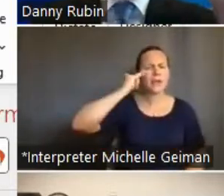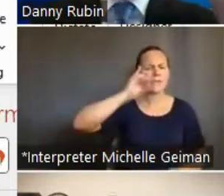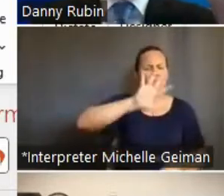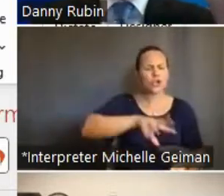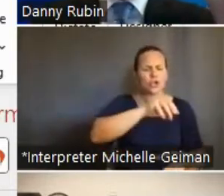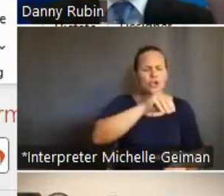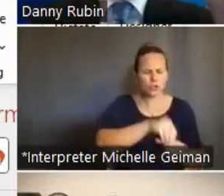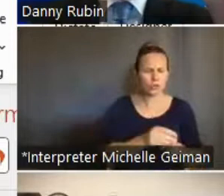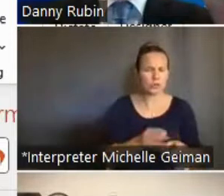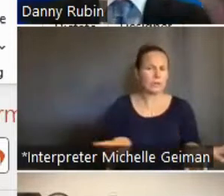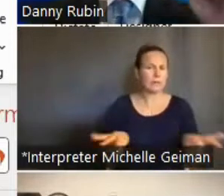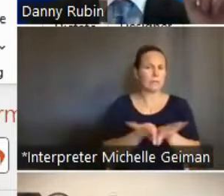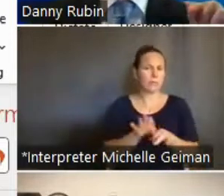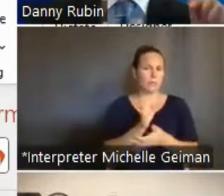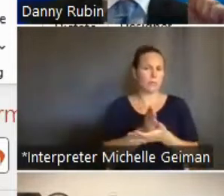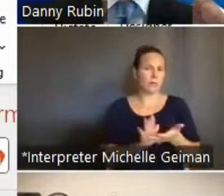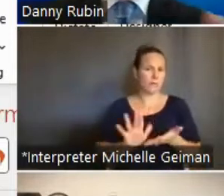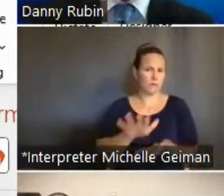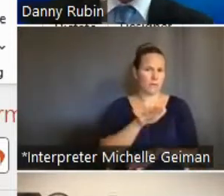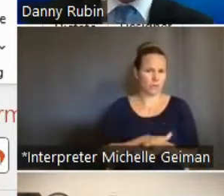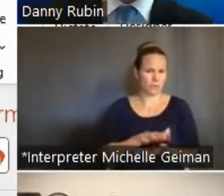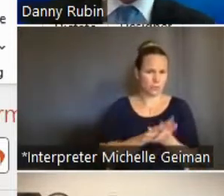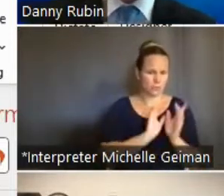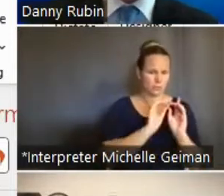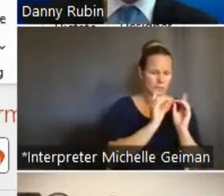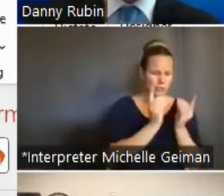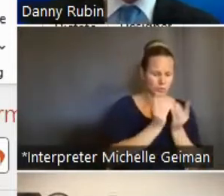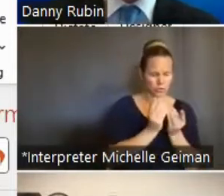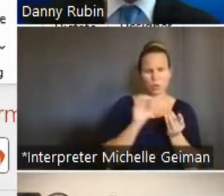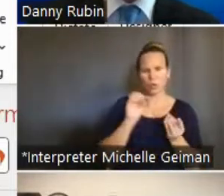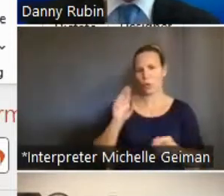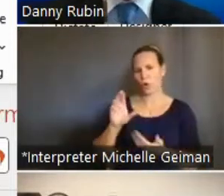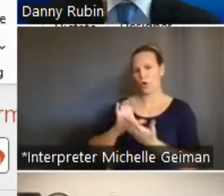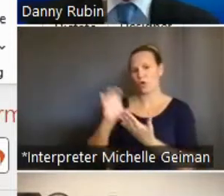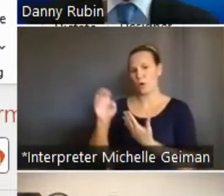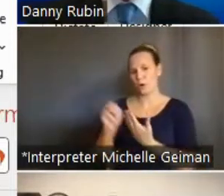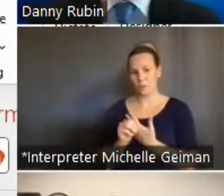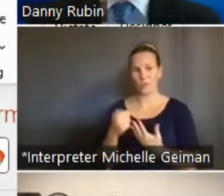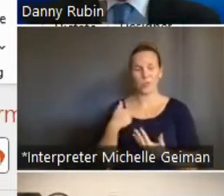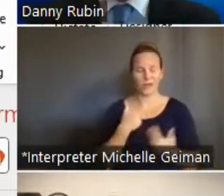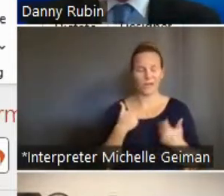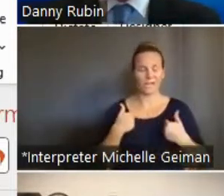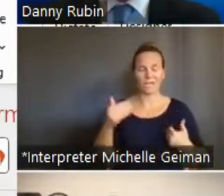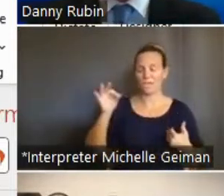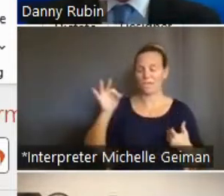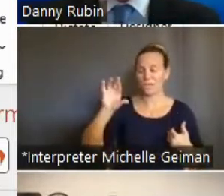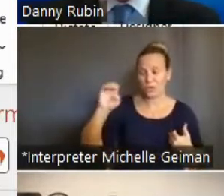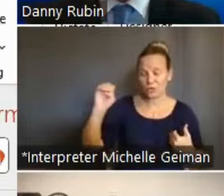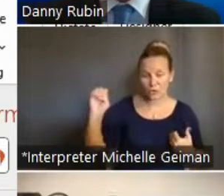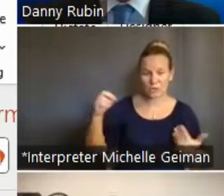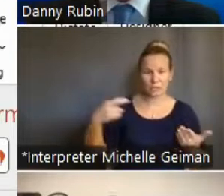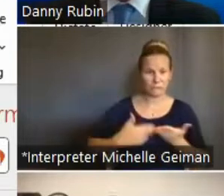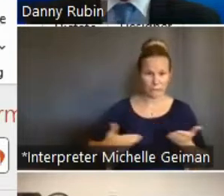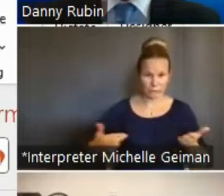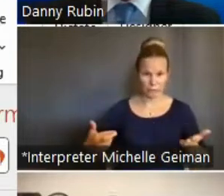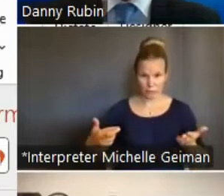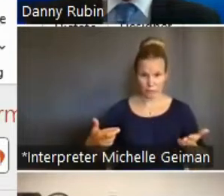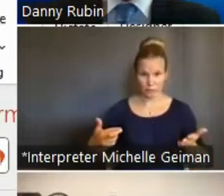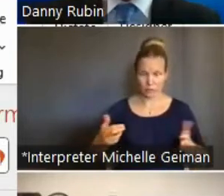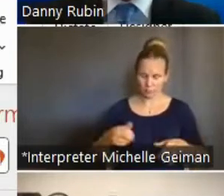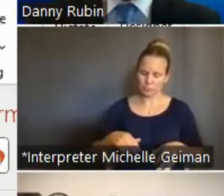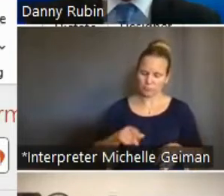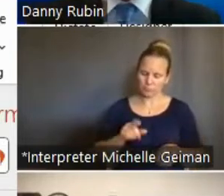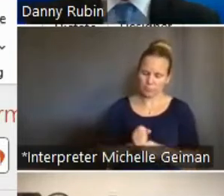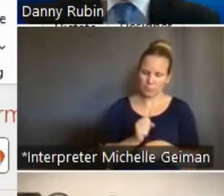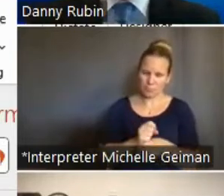curriculum or your school district? So we have some free resources on how to make sure everyone's included,